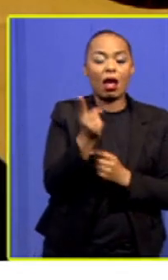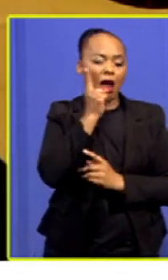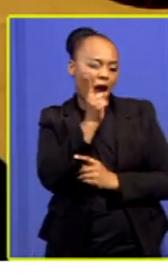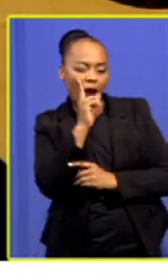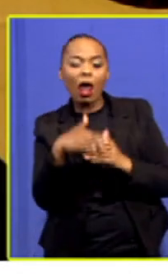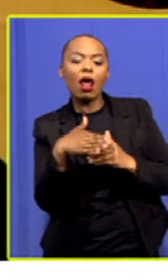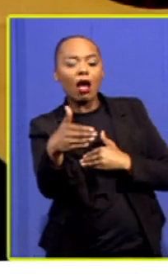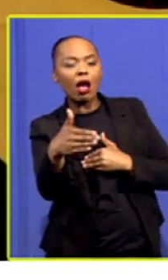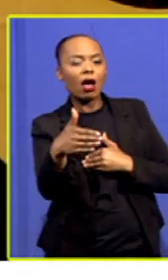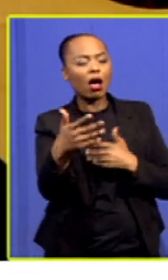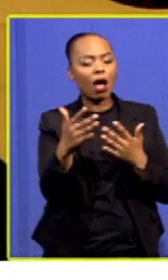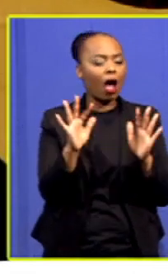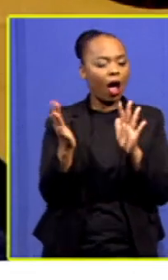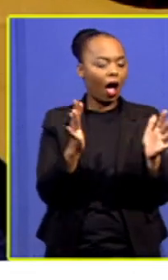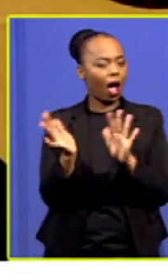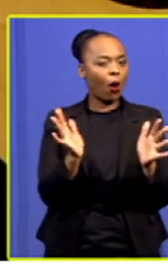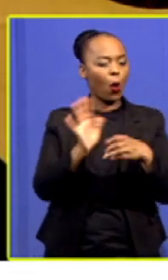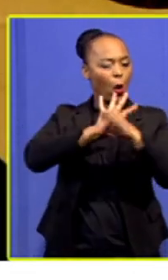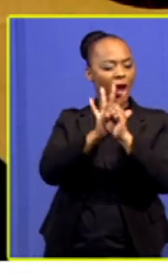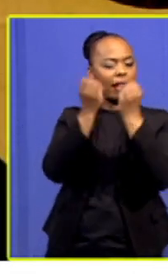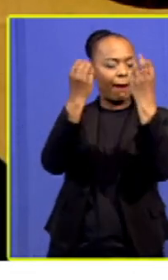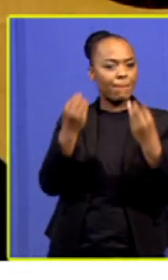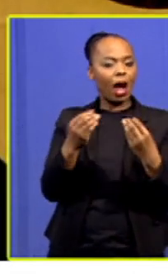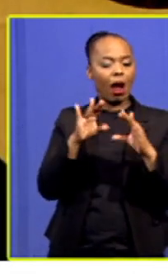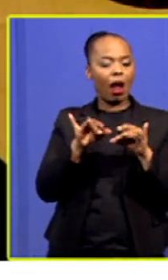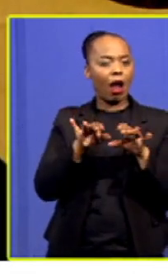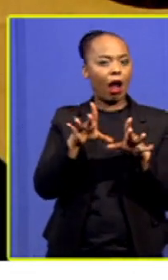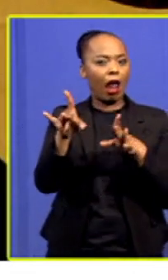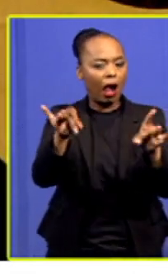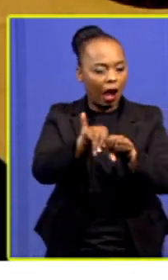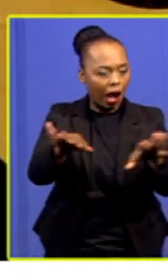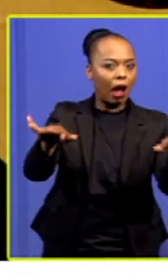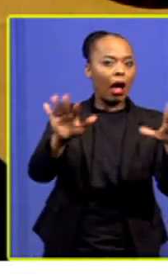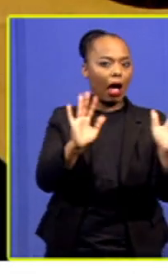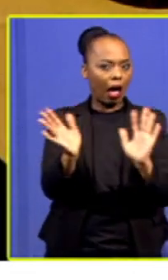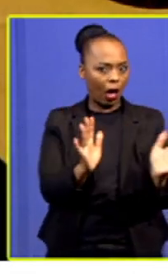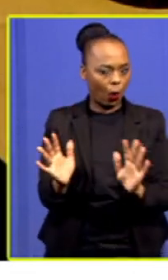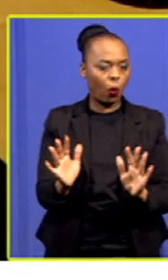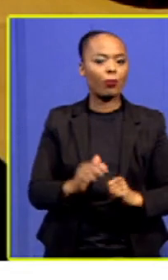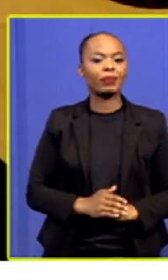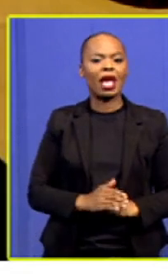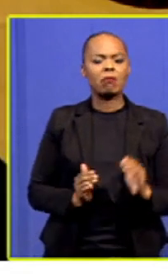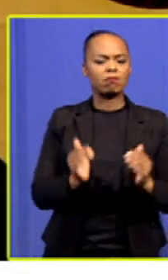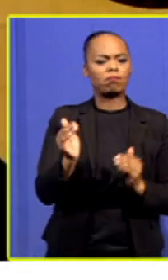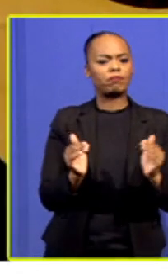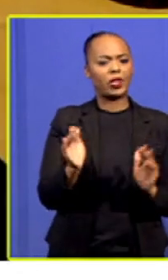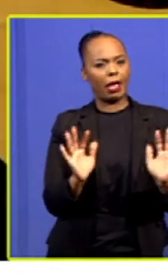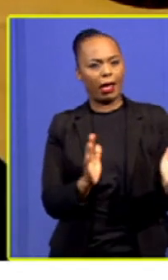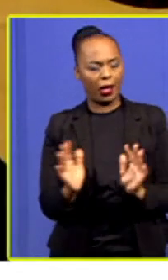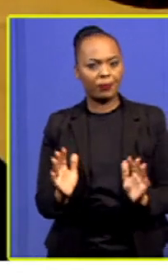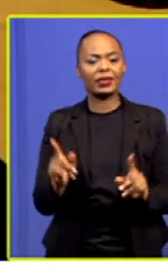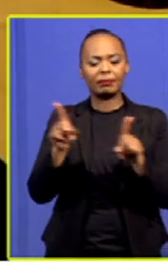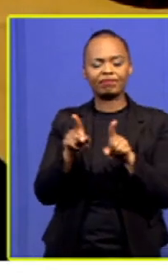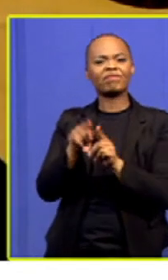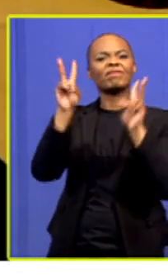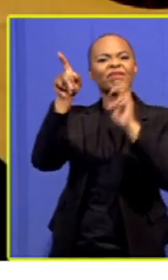infection? If you've seen, Eldon, since last year, we've been keep on going up and down with regards to infections. And also just to talk about, our vaccination drive